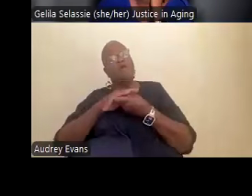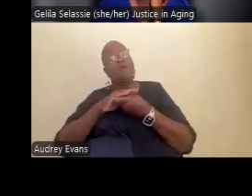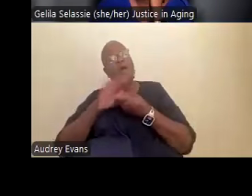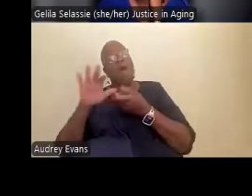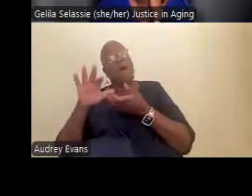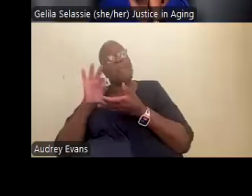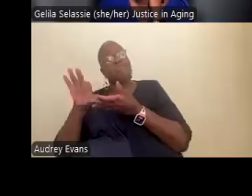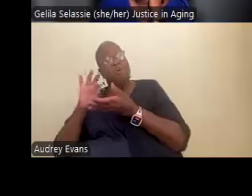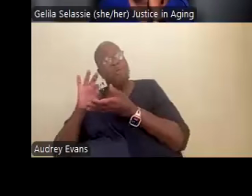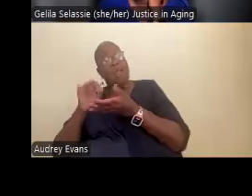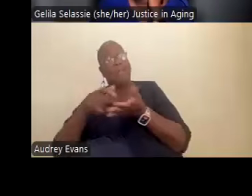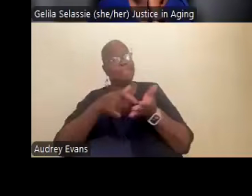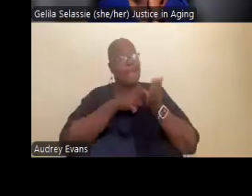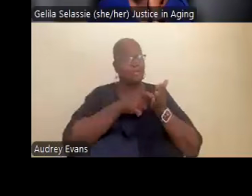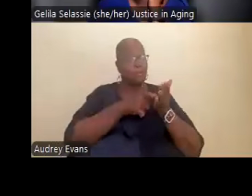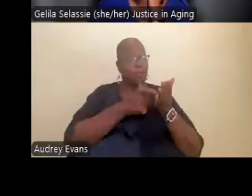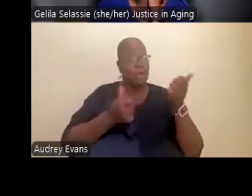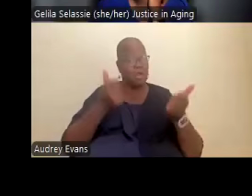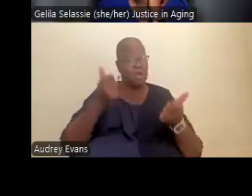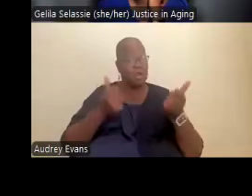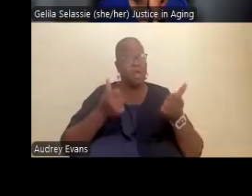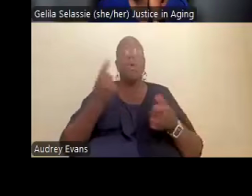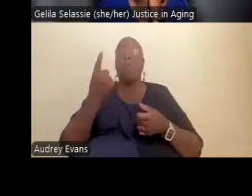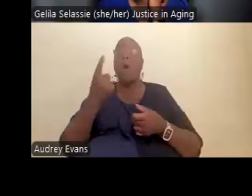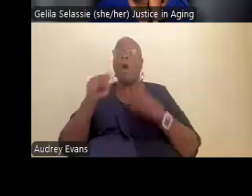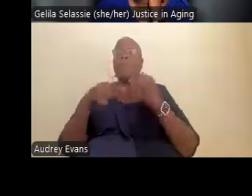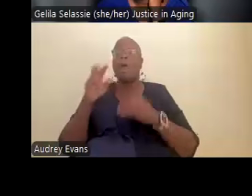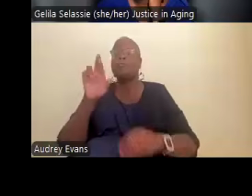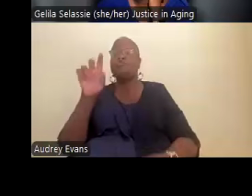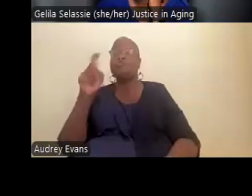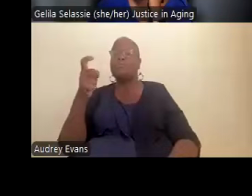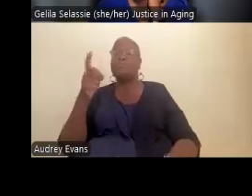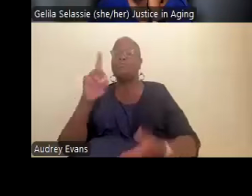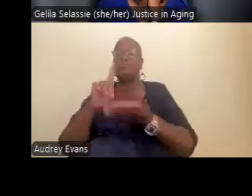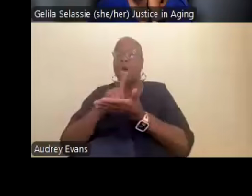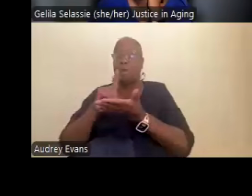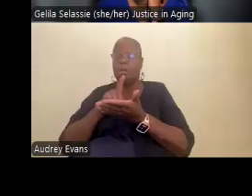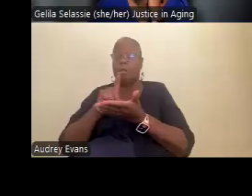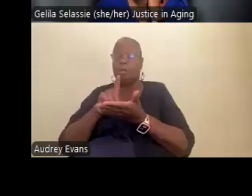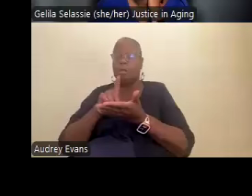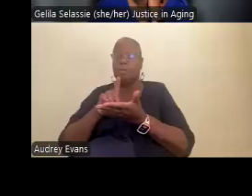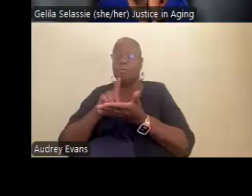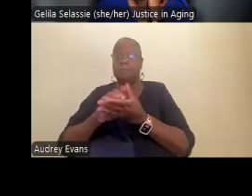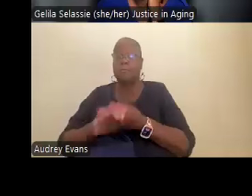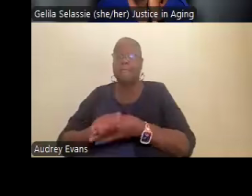versus mandatory. So one was about prescription drug coverage.